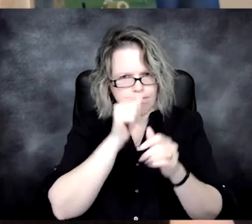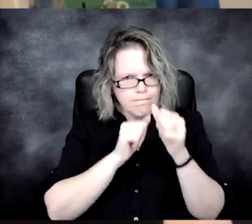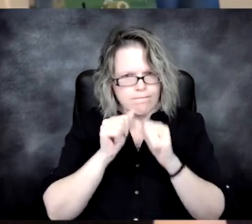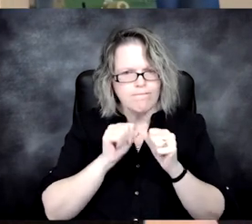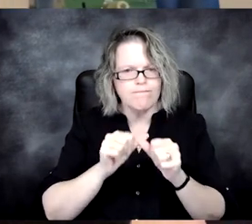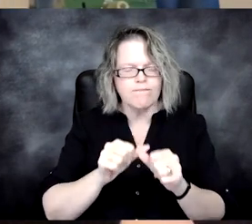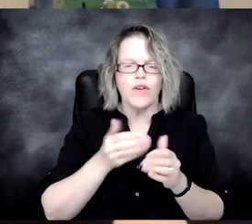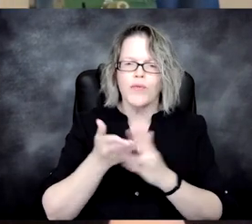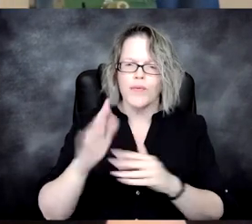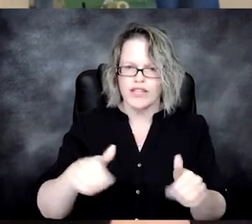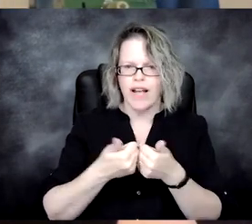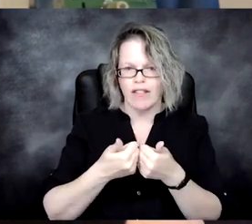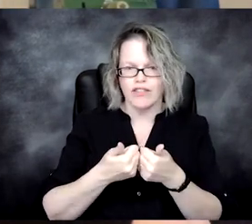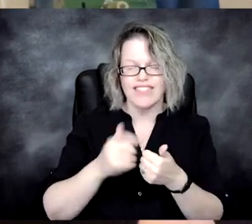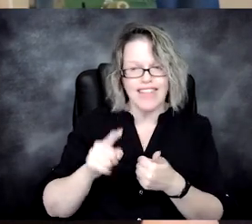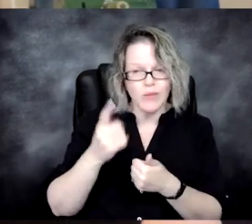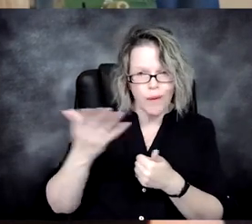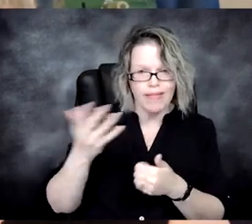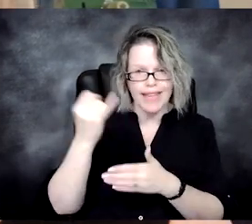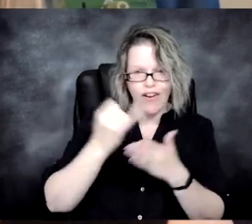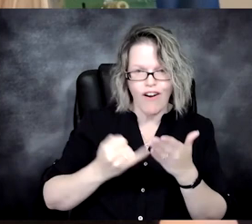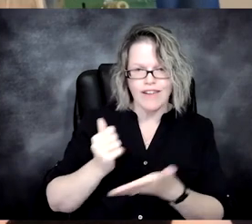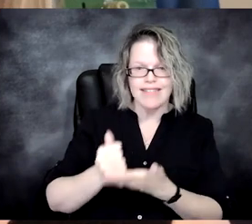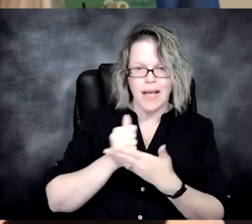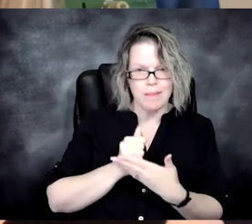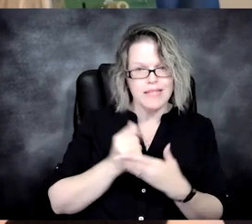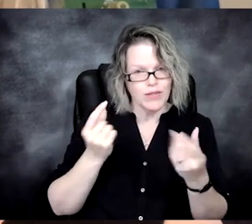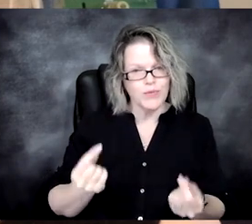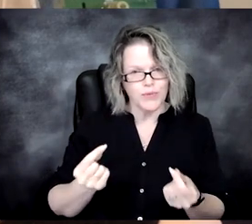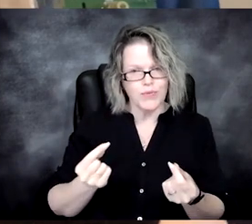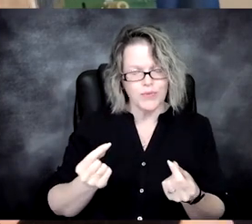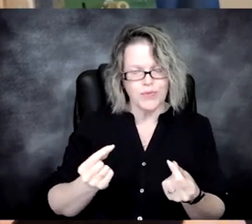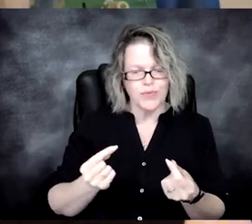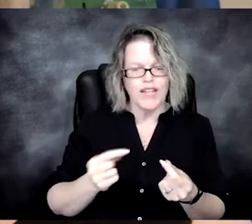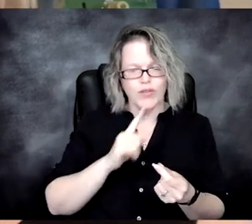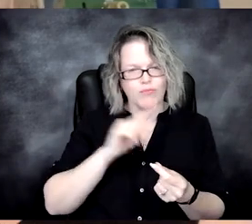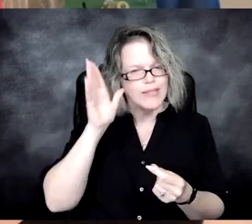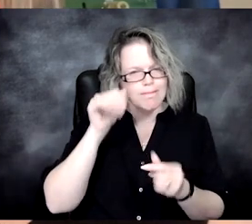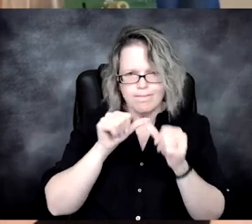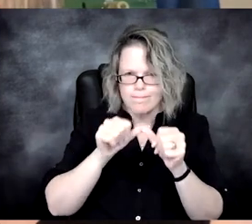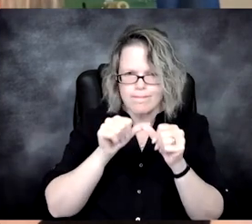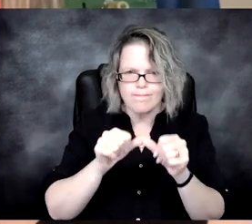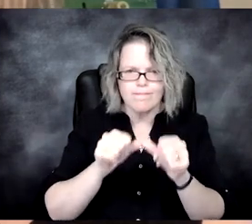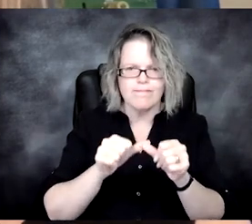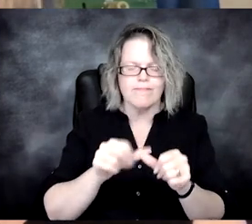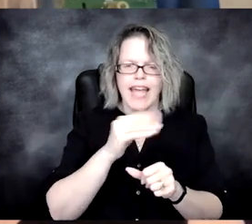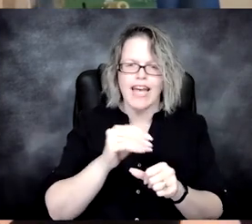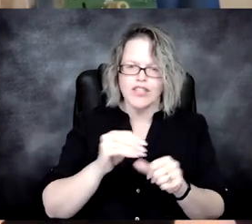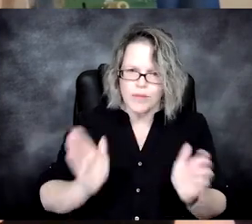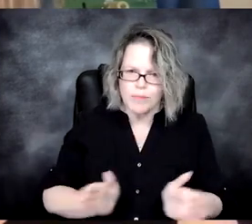challenge. And I think that that's one of the things that the arts helps us do, among many other things, is to persevere and to